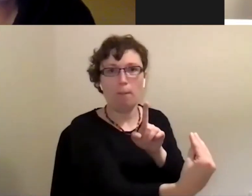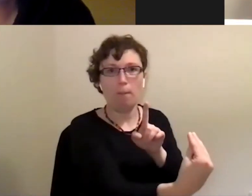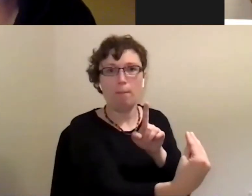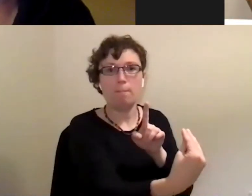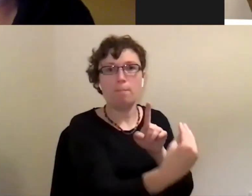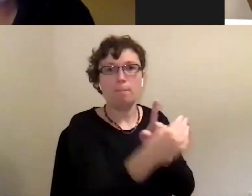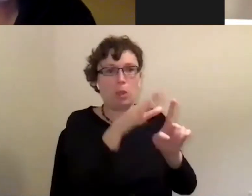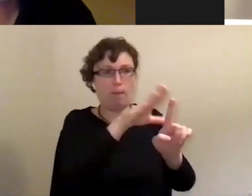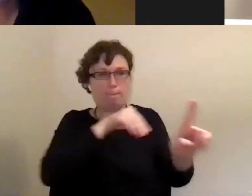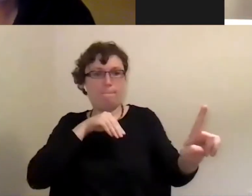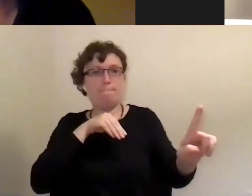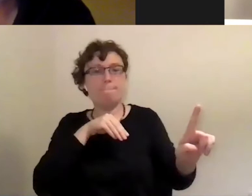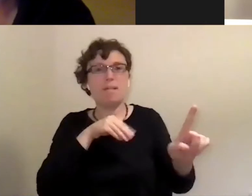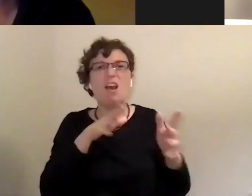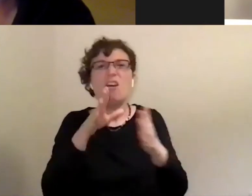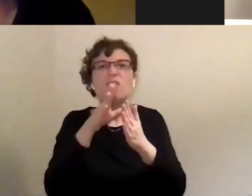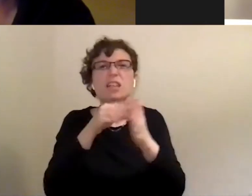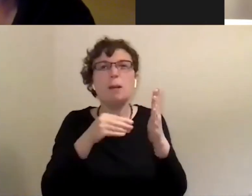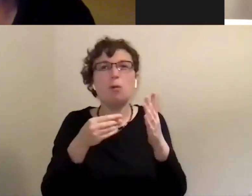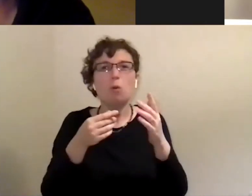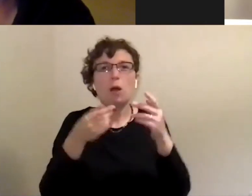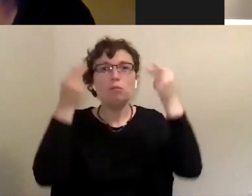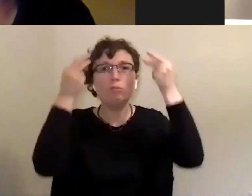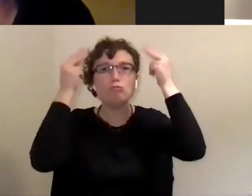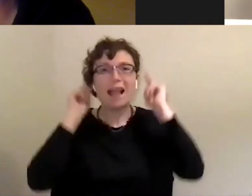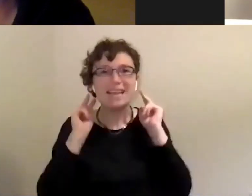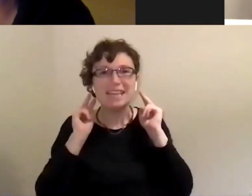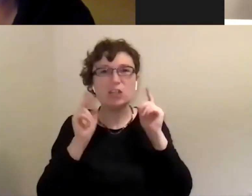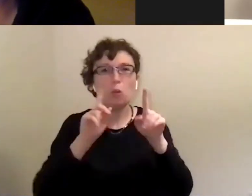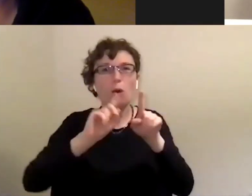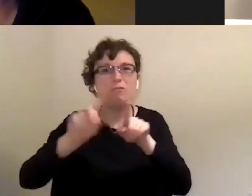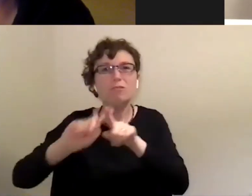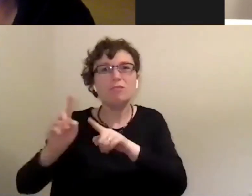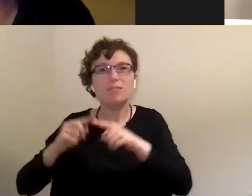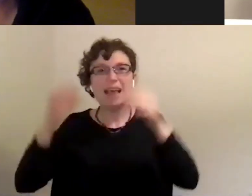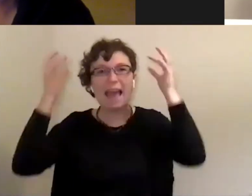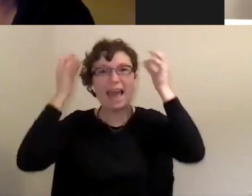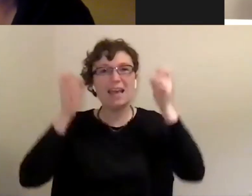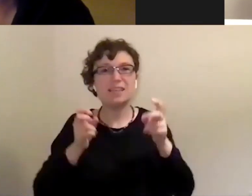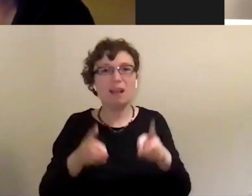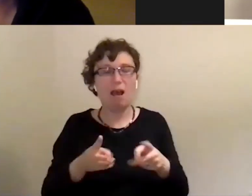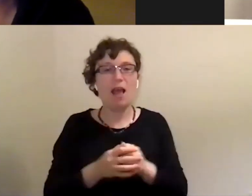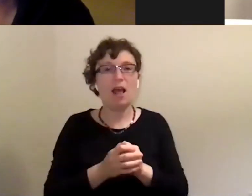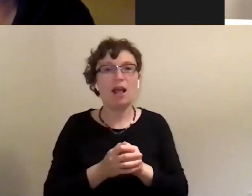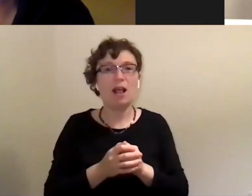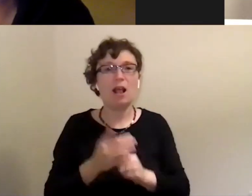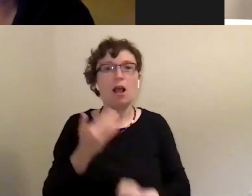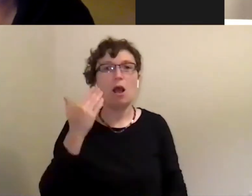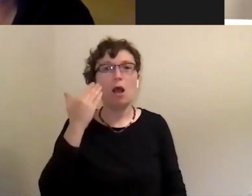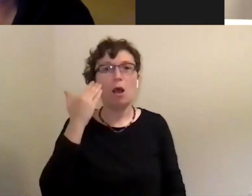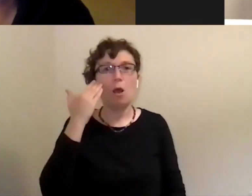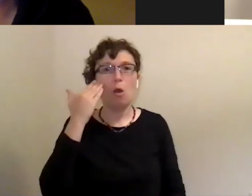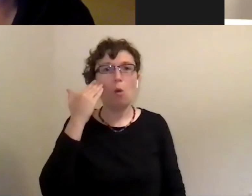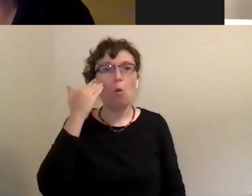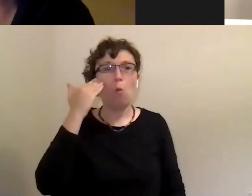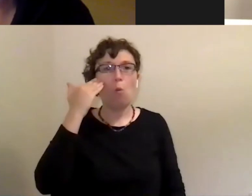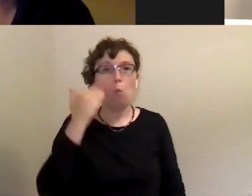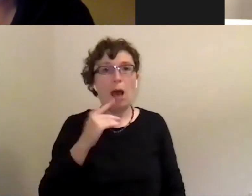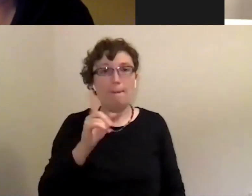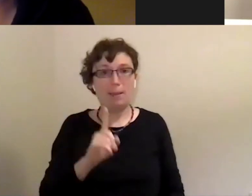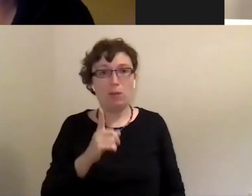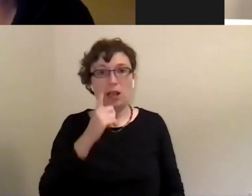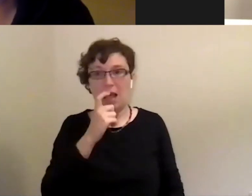or hairstyles, a lot of white people will say to other people, white people, oh, that's not fine.